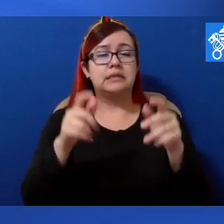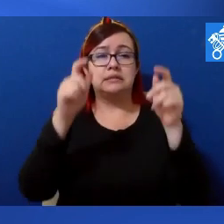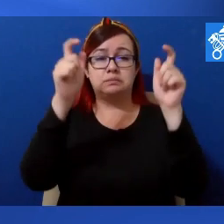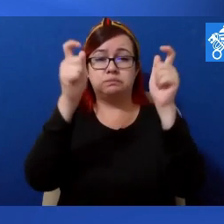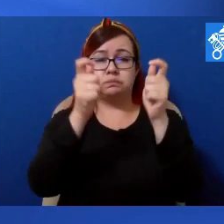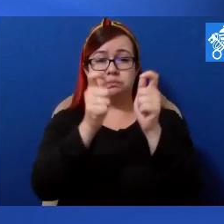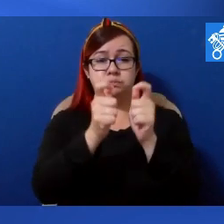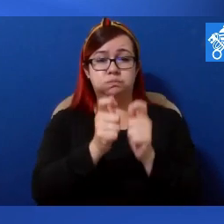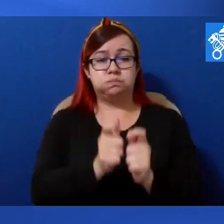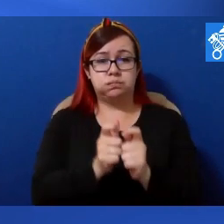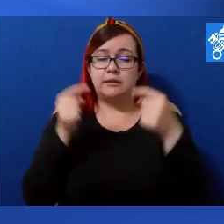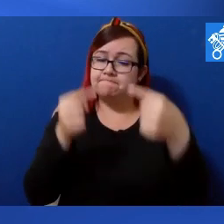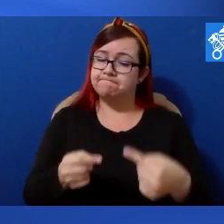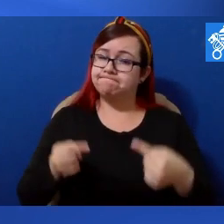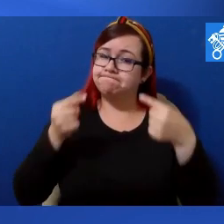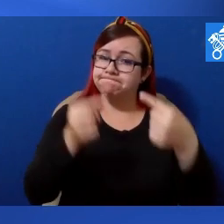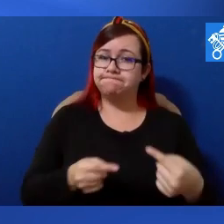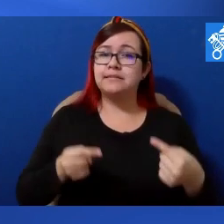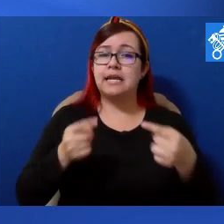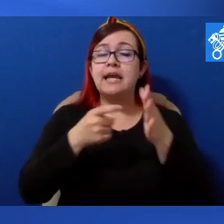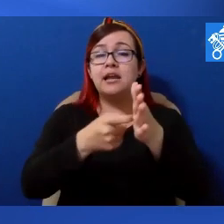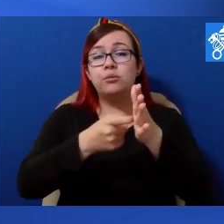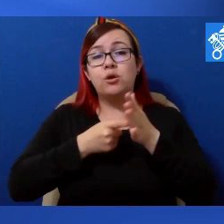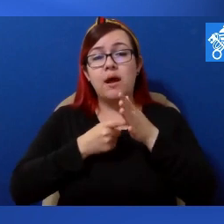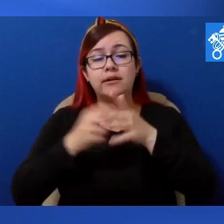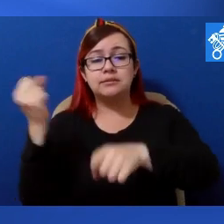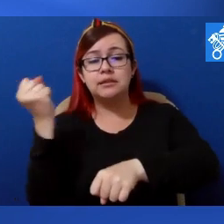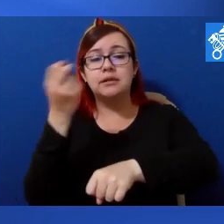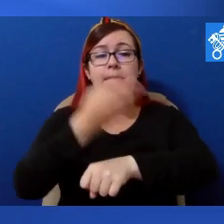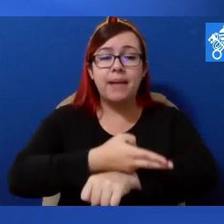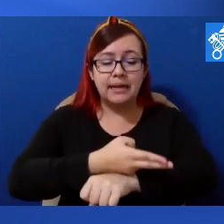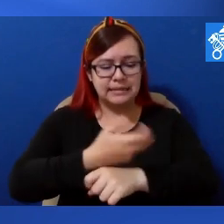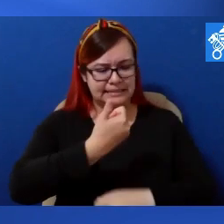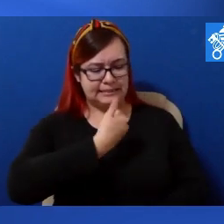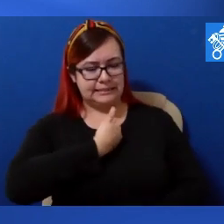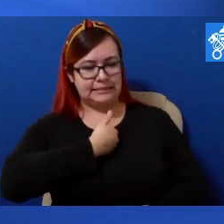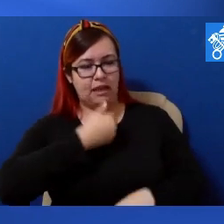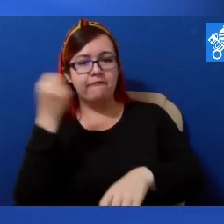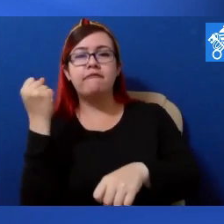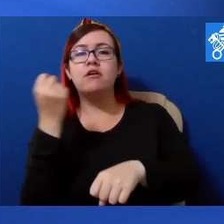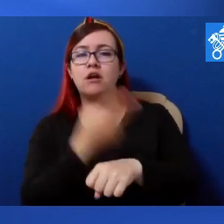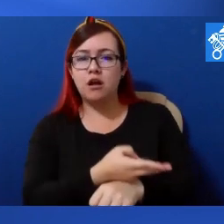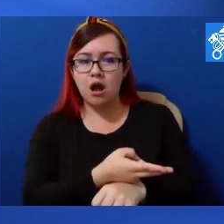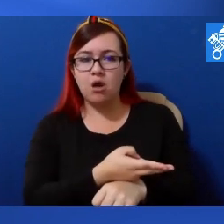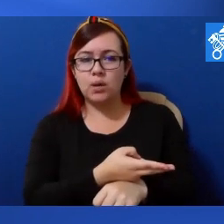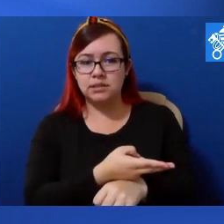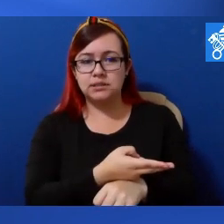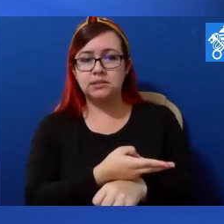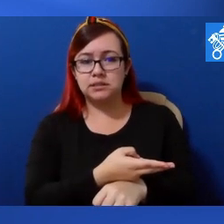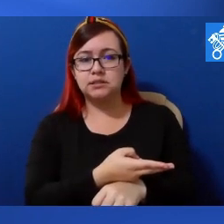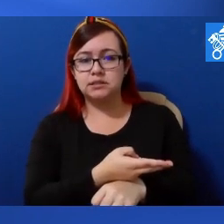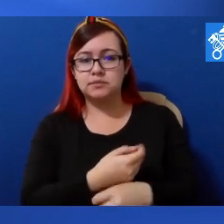gospel reminds us, is narrow and uphill. It requires combat,